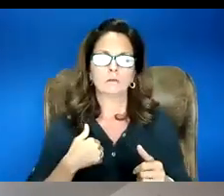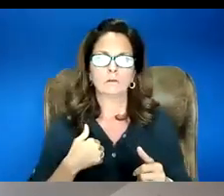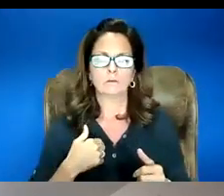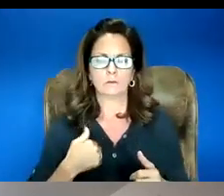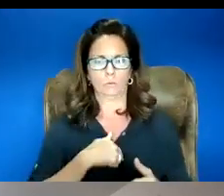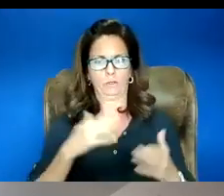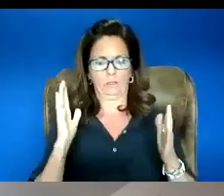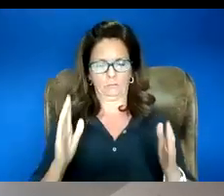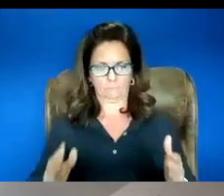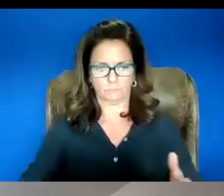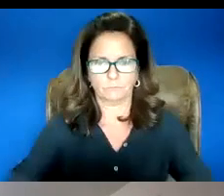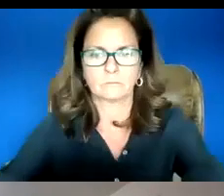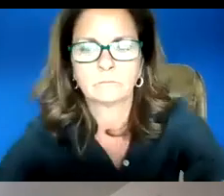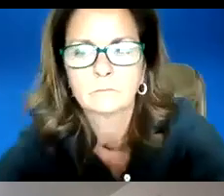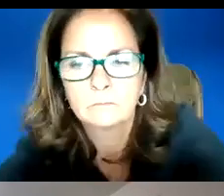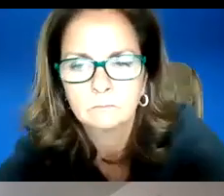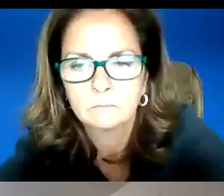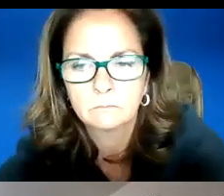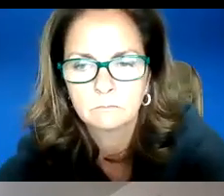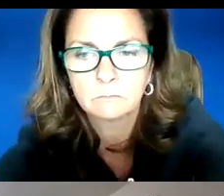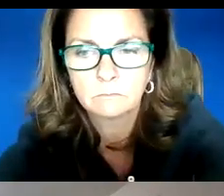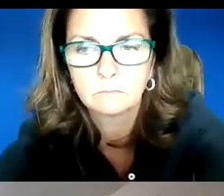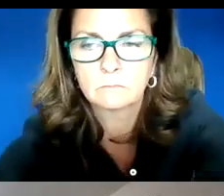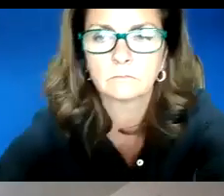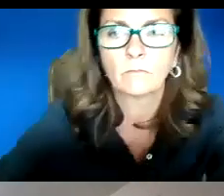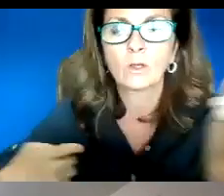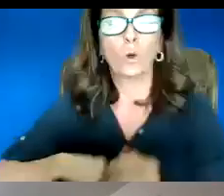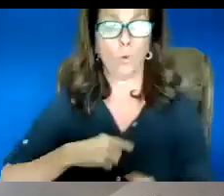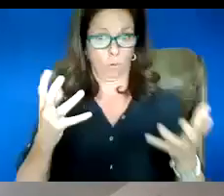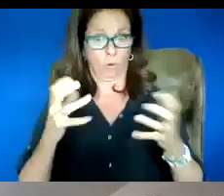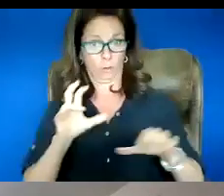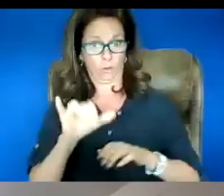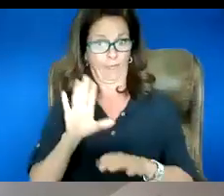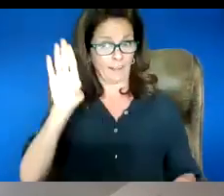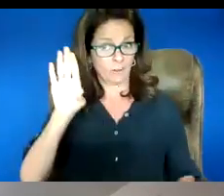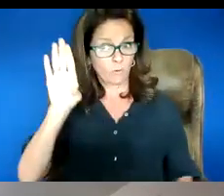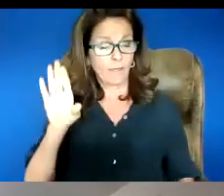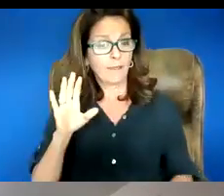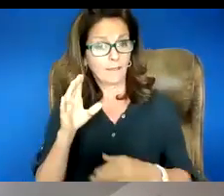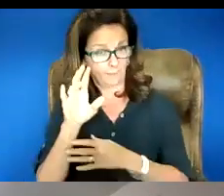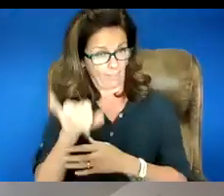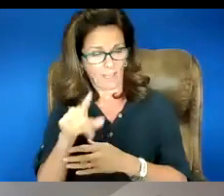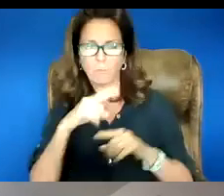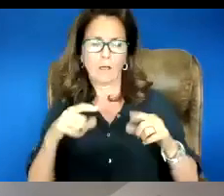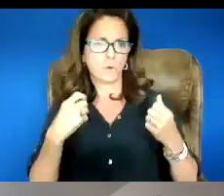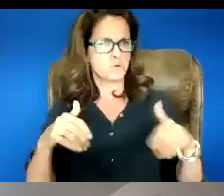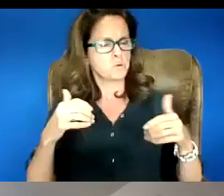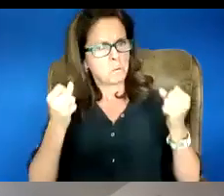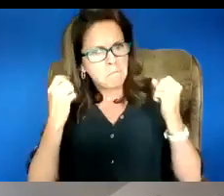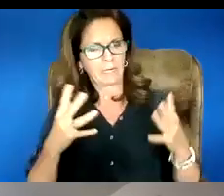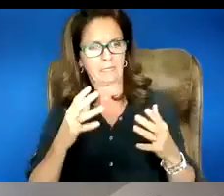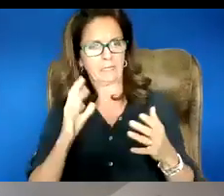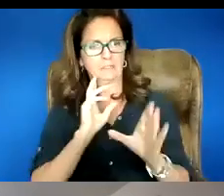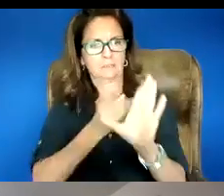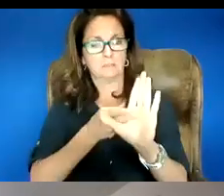try to do a hand raise function, but we've got a lot of participants. So we're just going to do the where you can submit